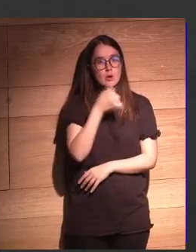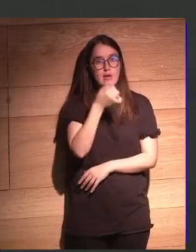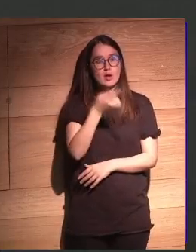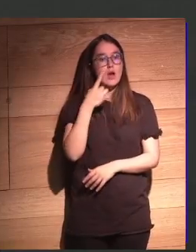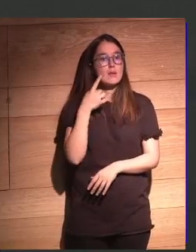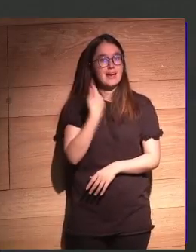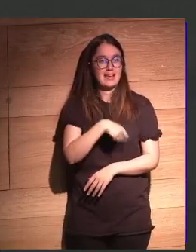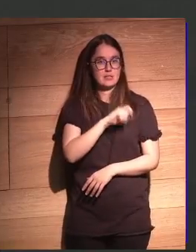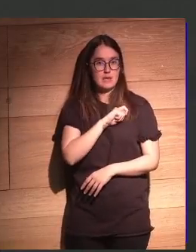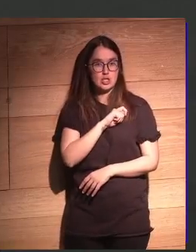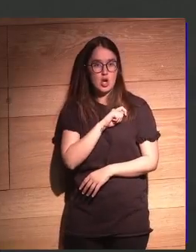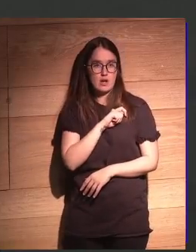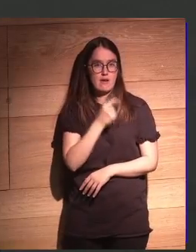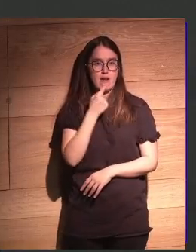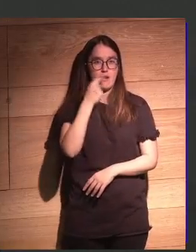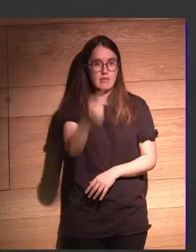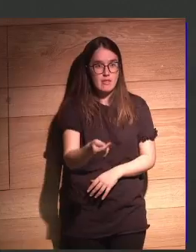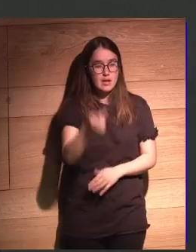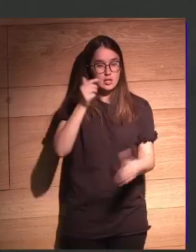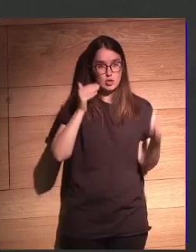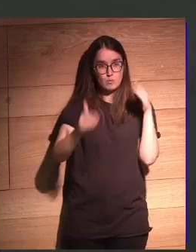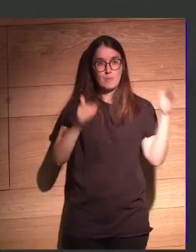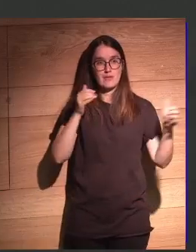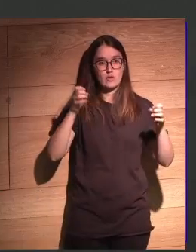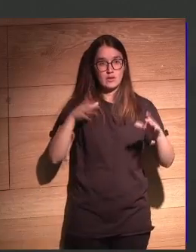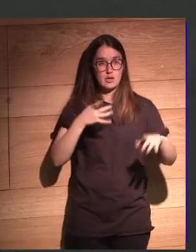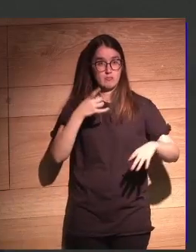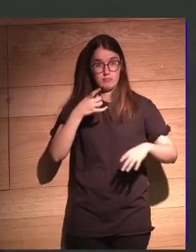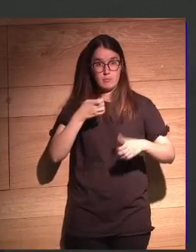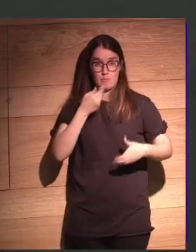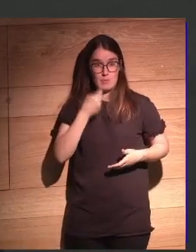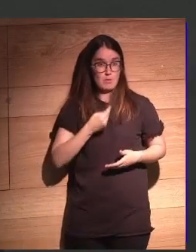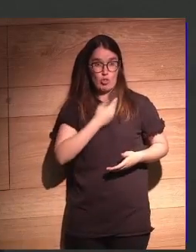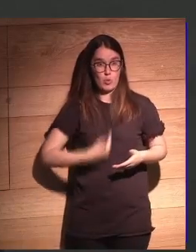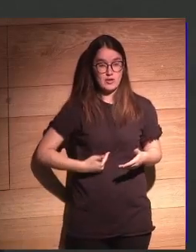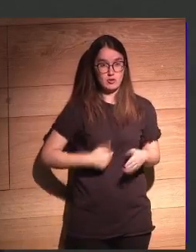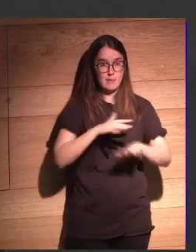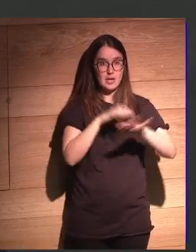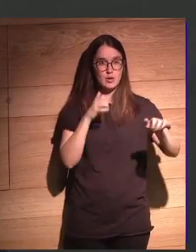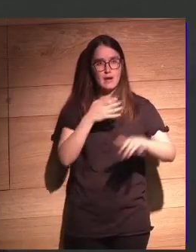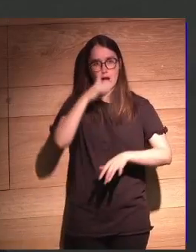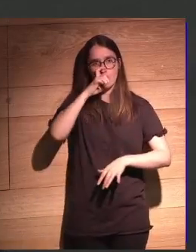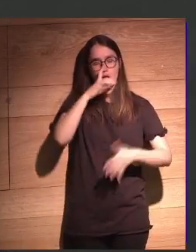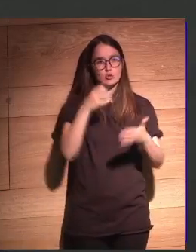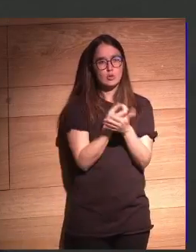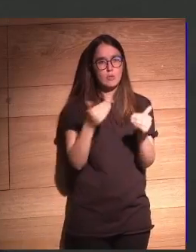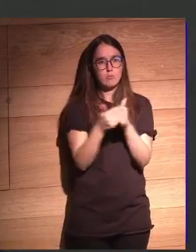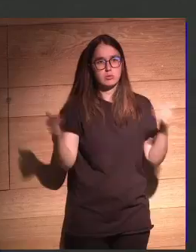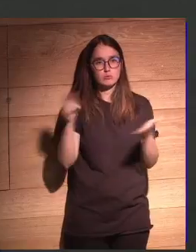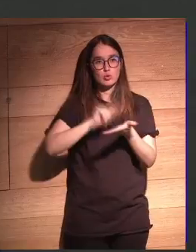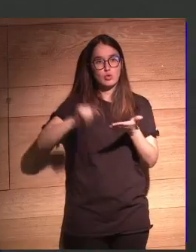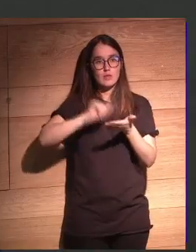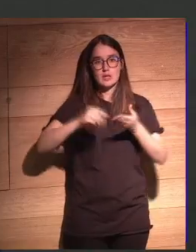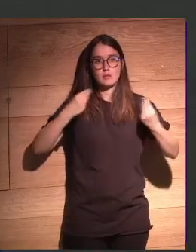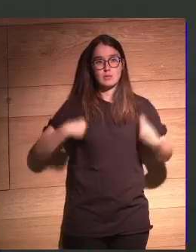the investment funds. I don't know that if you know that a few years back, the Spanish National Bank told